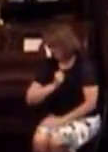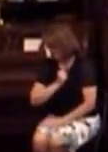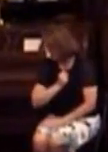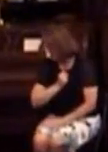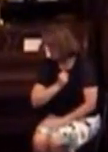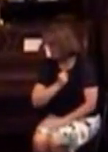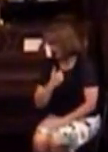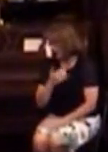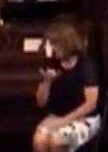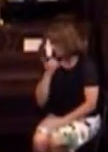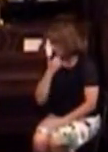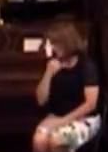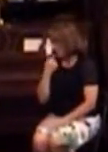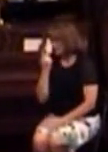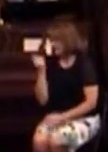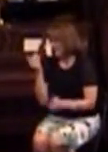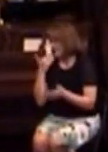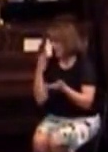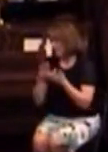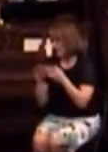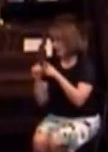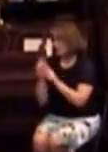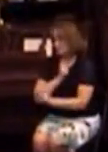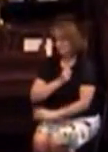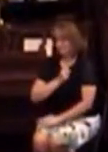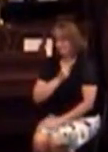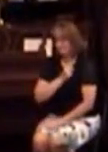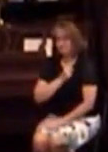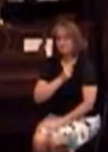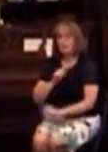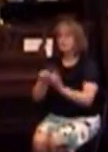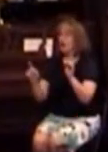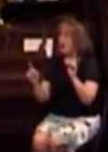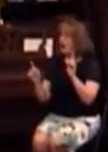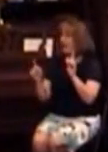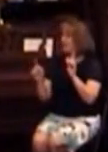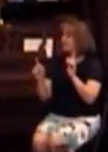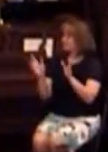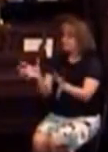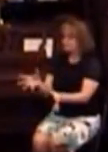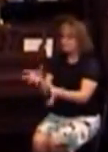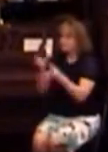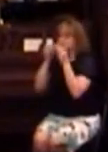have sinned. Sorry. Keep your big fat mouth shut